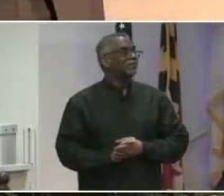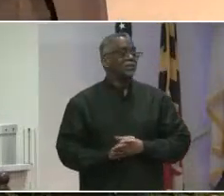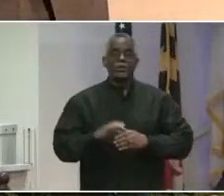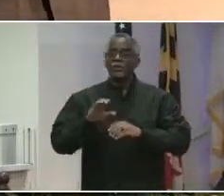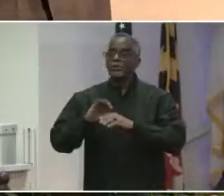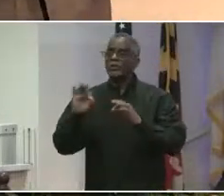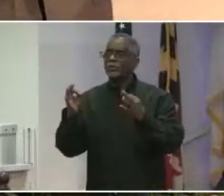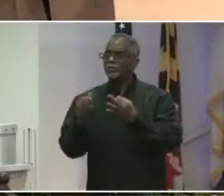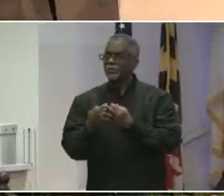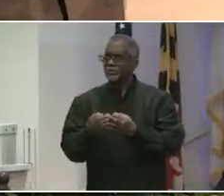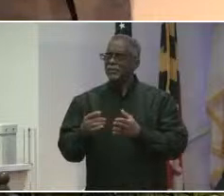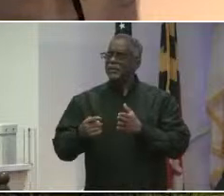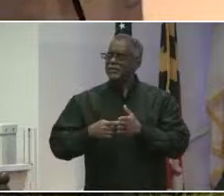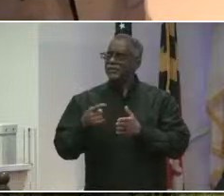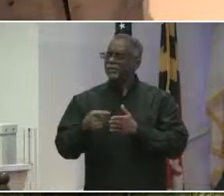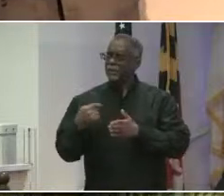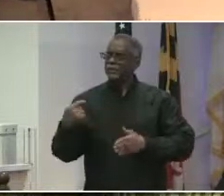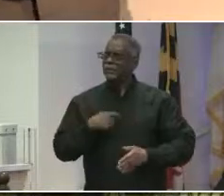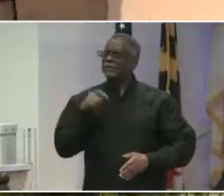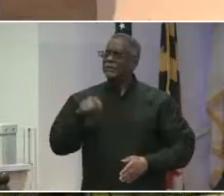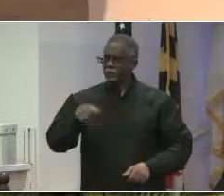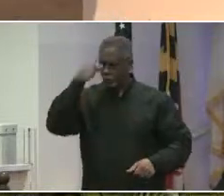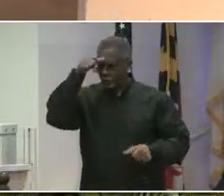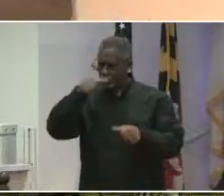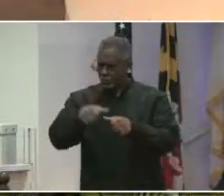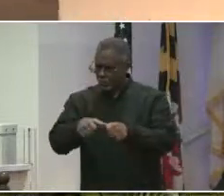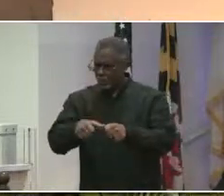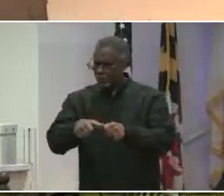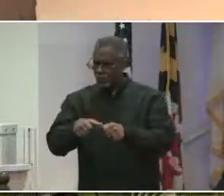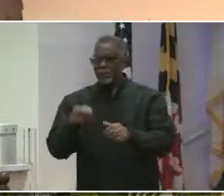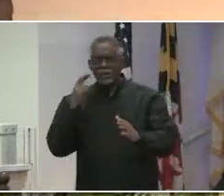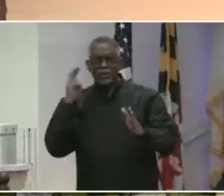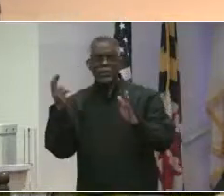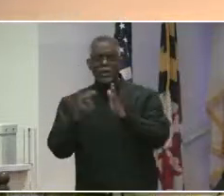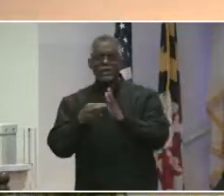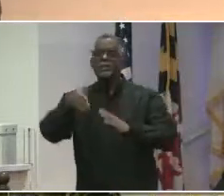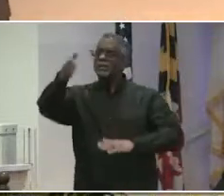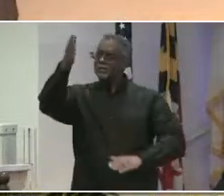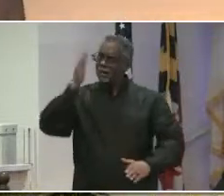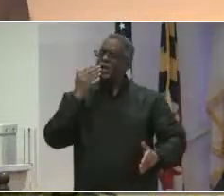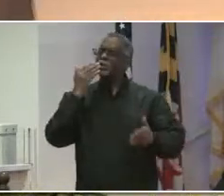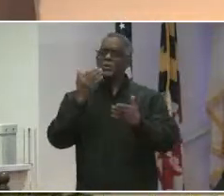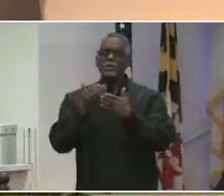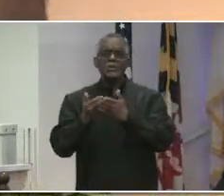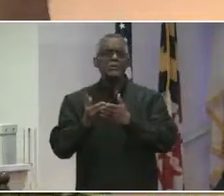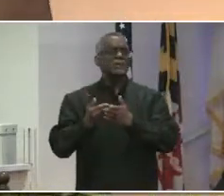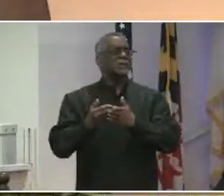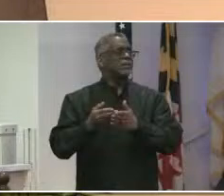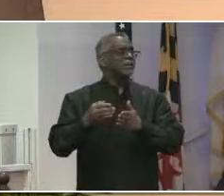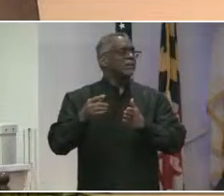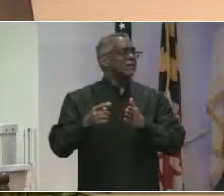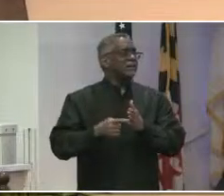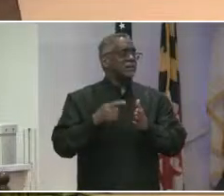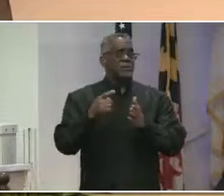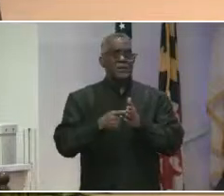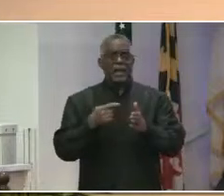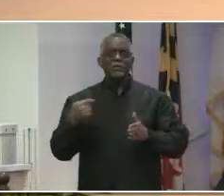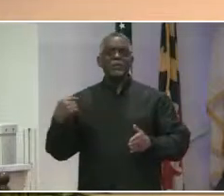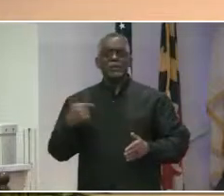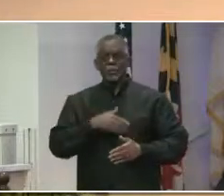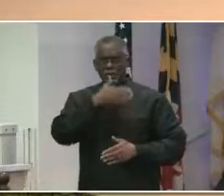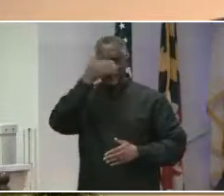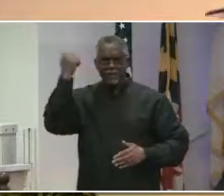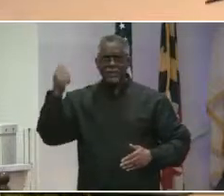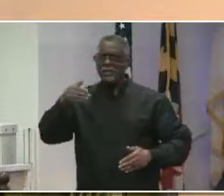Sometimes it is a good reminder for us to recognize that God is good. Sometimes it is a good reminder for us to